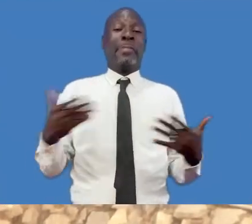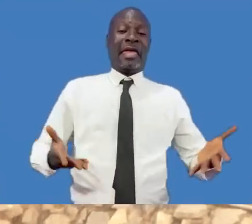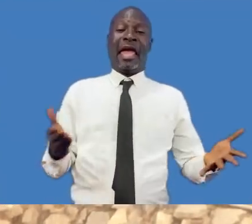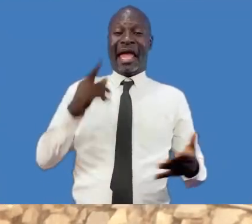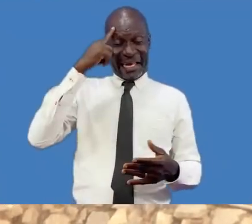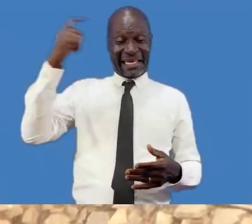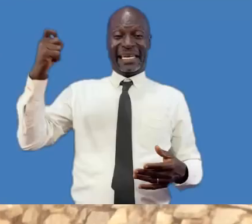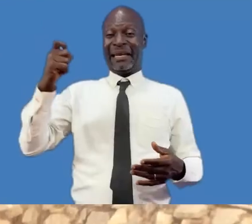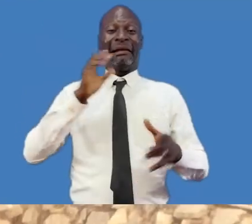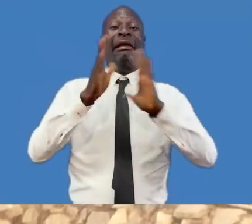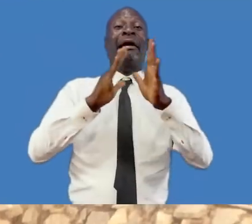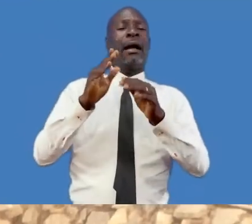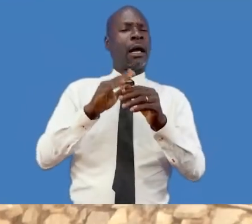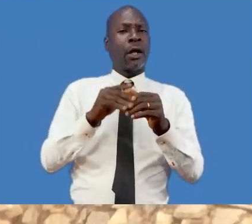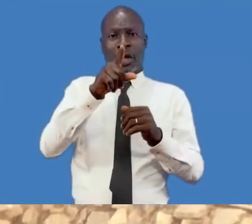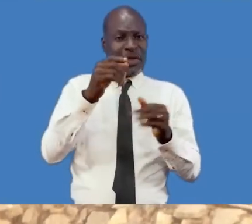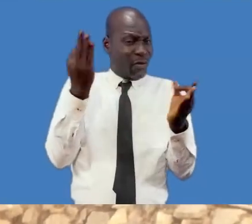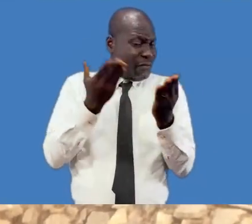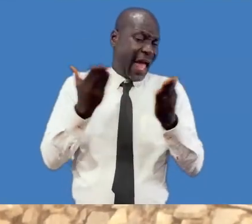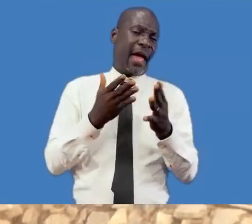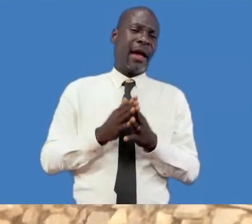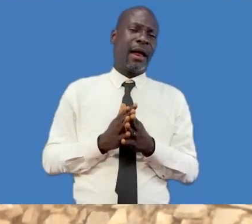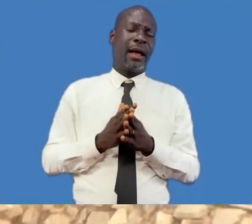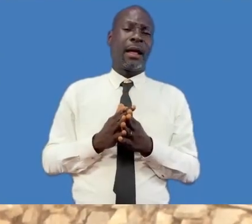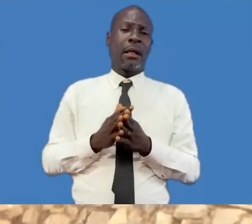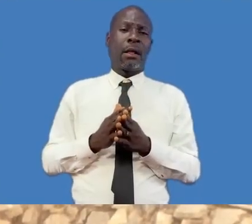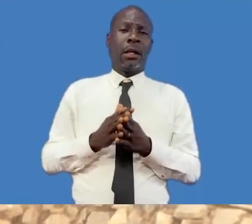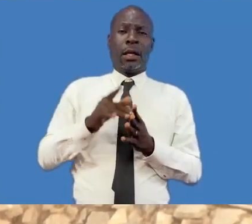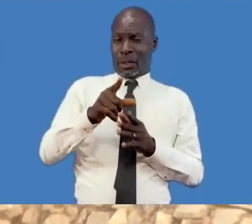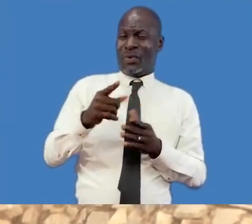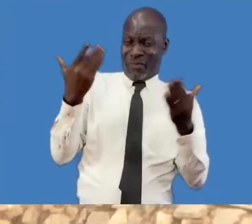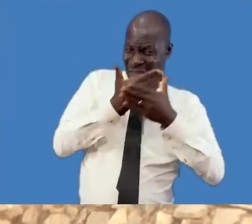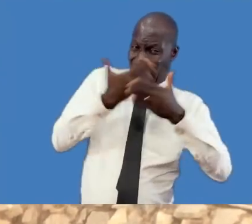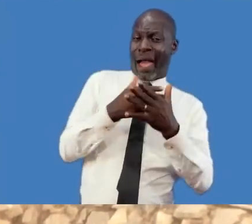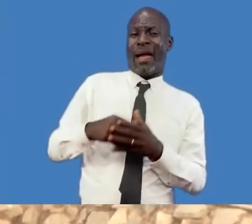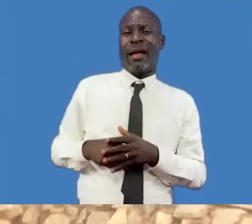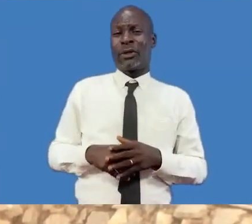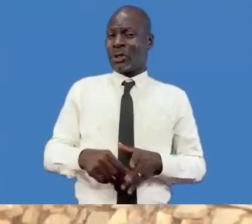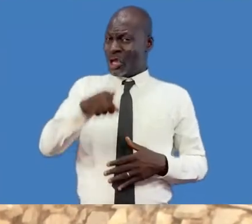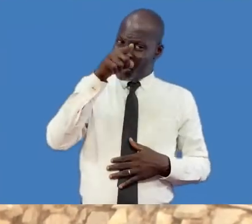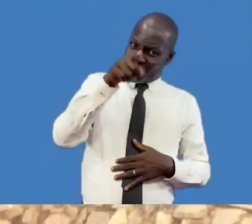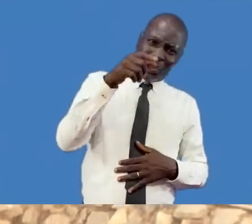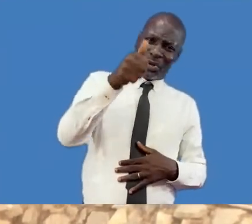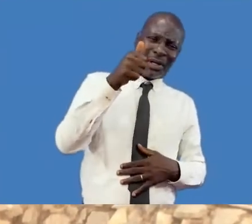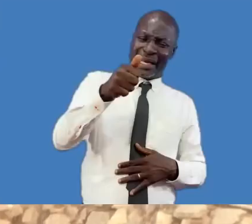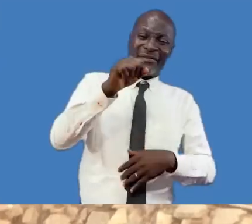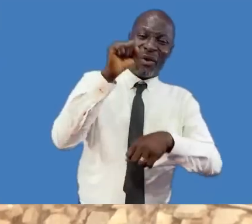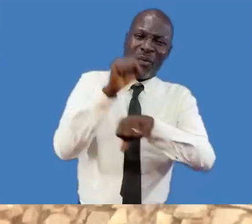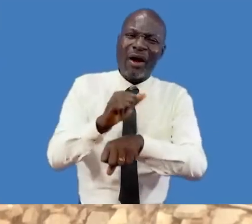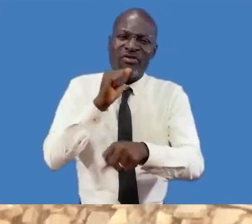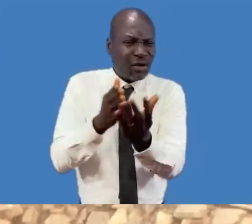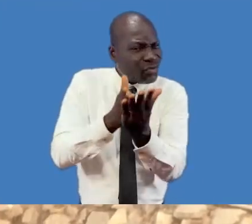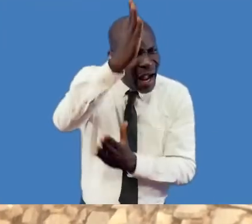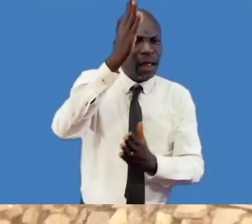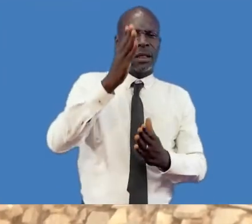bi usro yesi wo ya esro wo ya isan se wo ankasa wunyuma enhye da nya